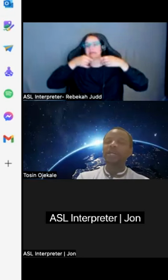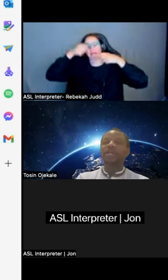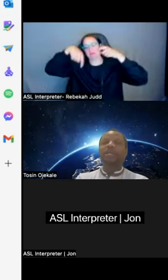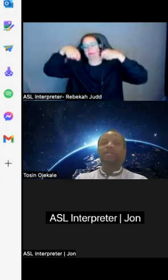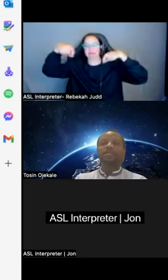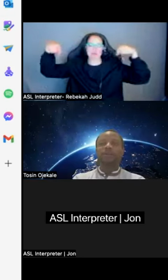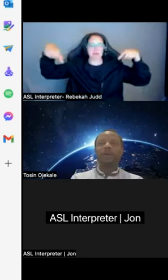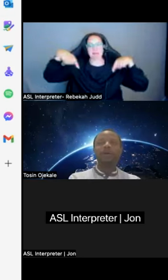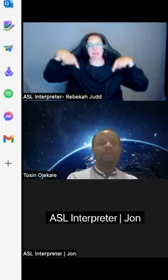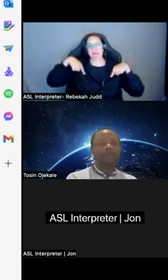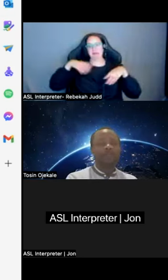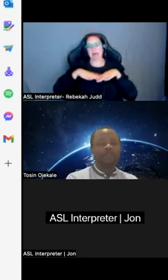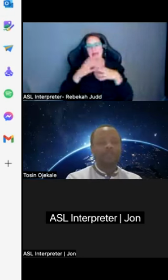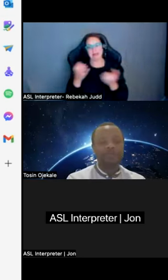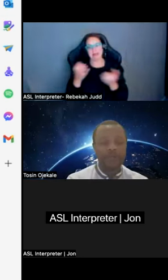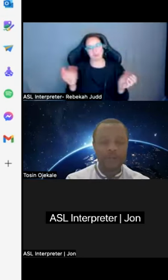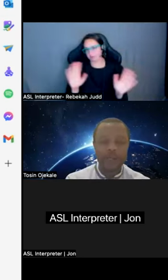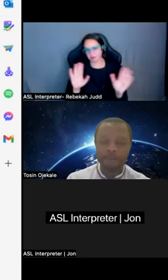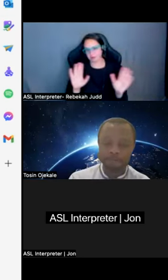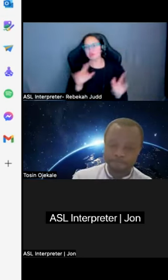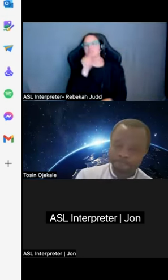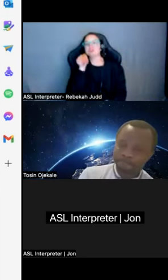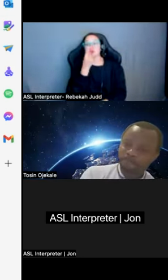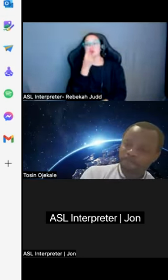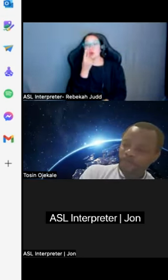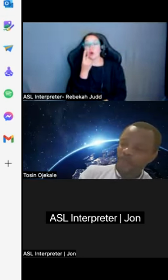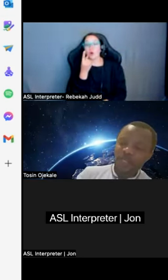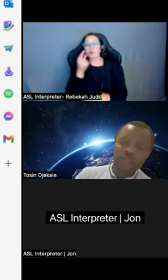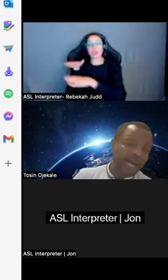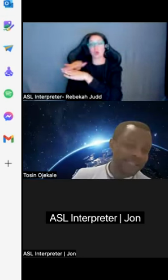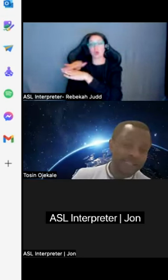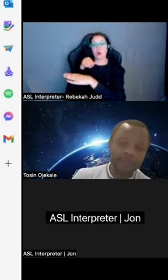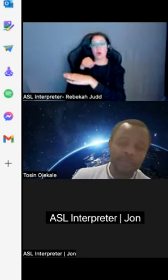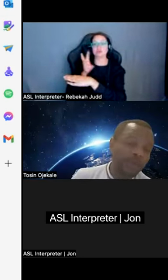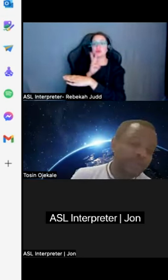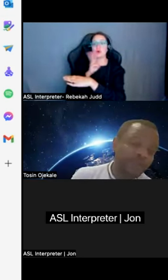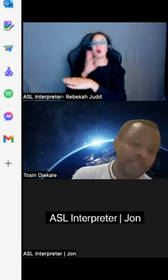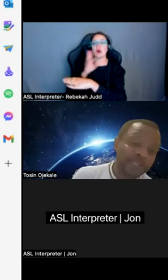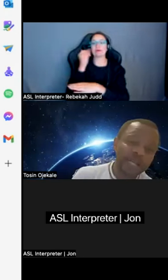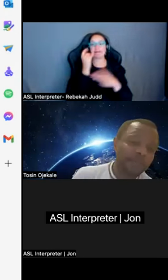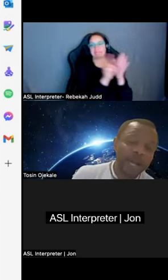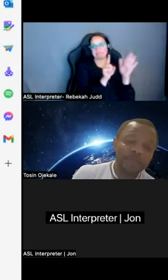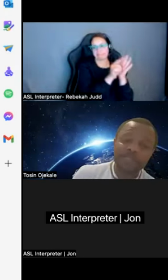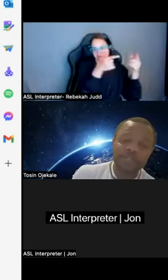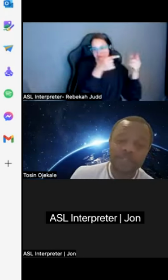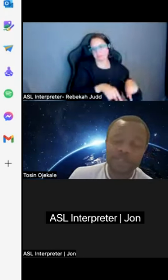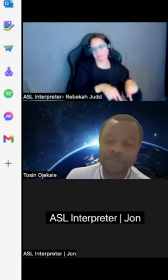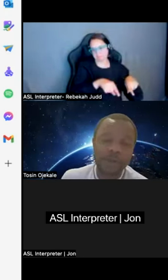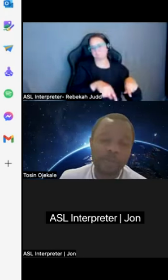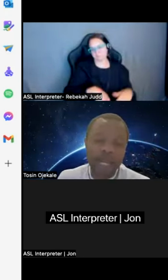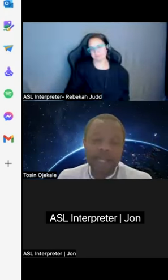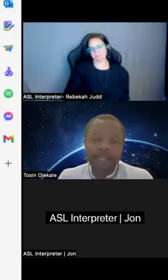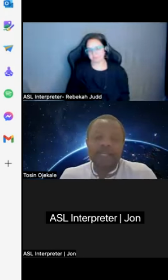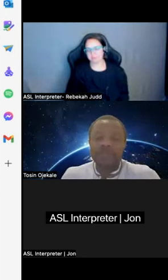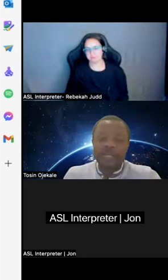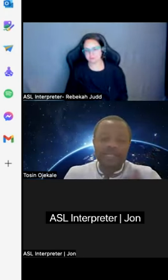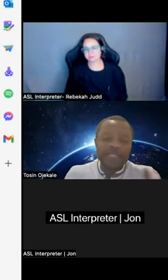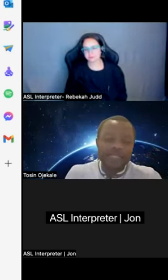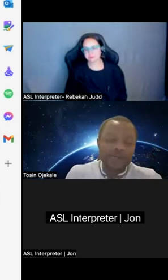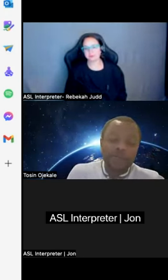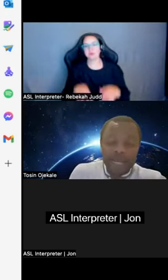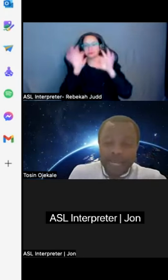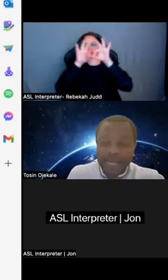during normal operation, okay? So that's the purpose of this pipe. It's just to supply. So